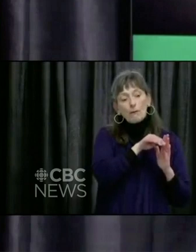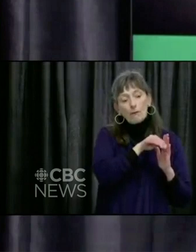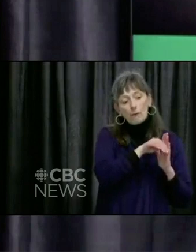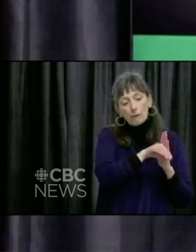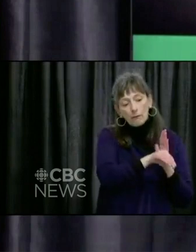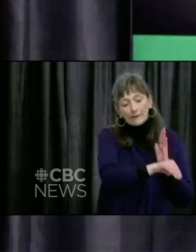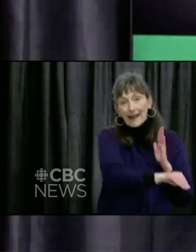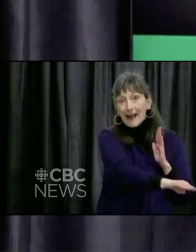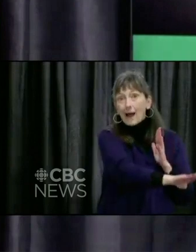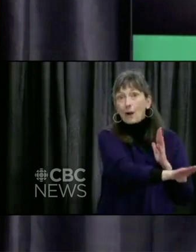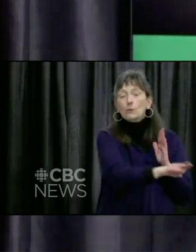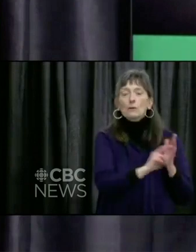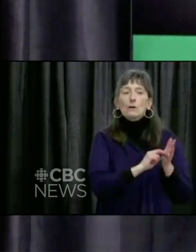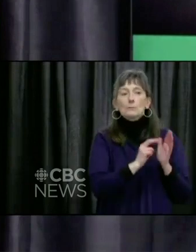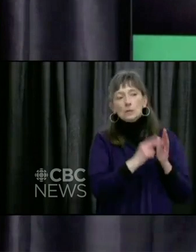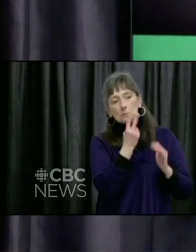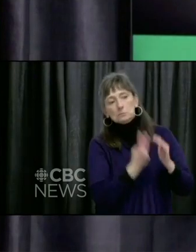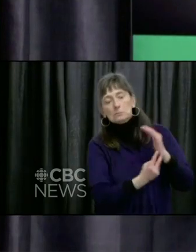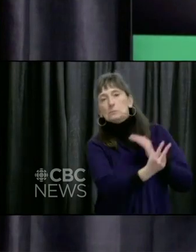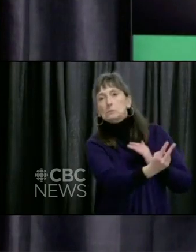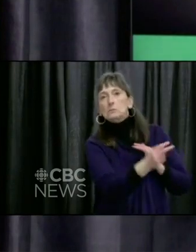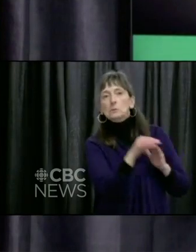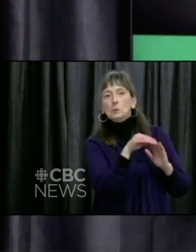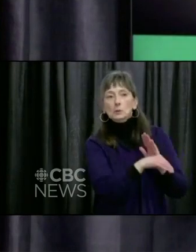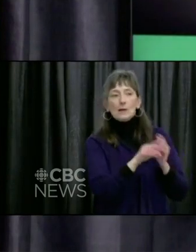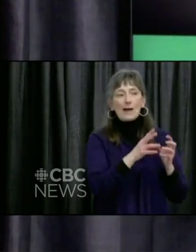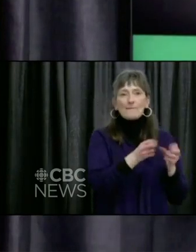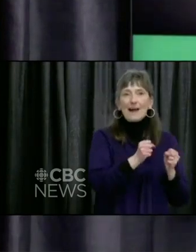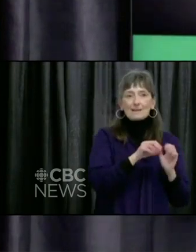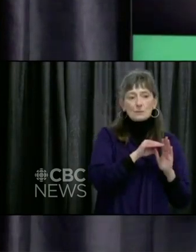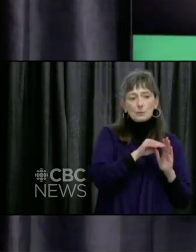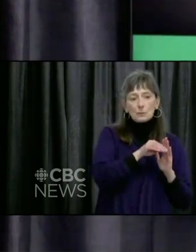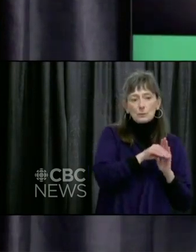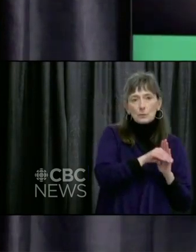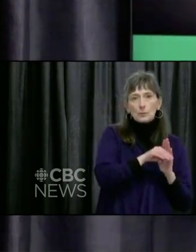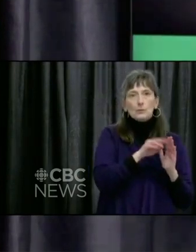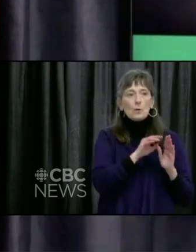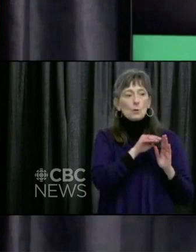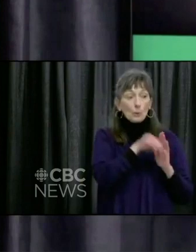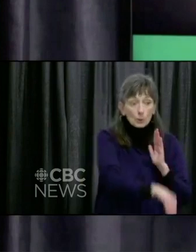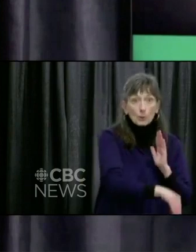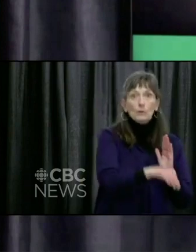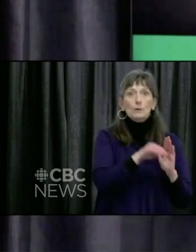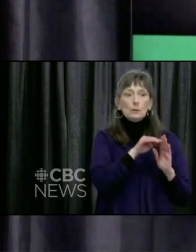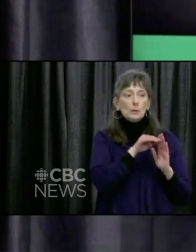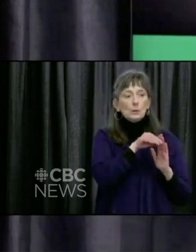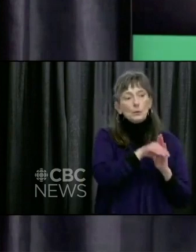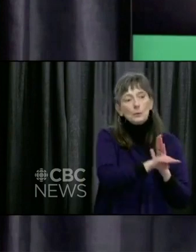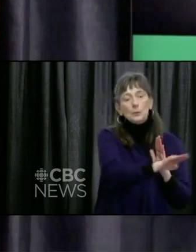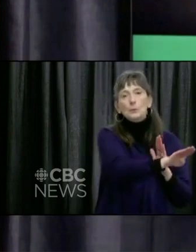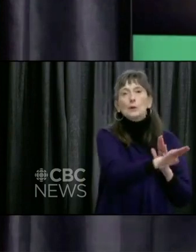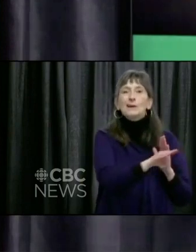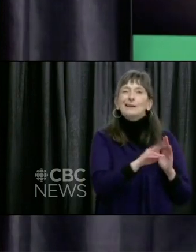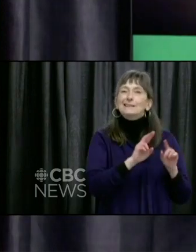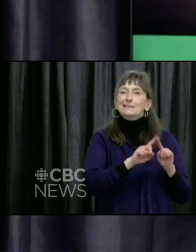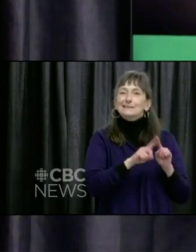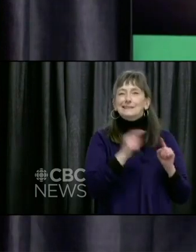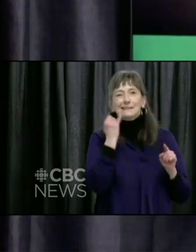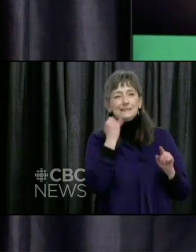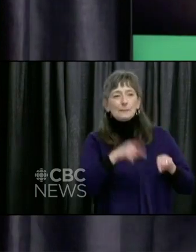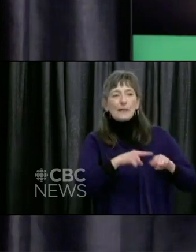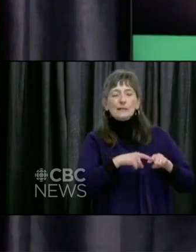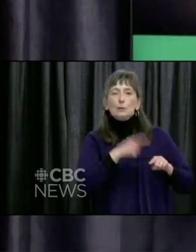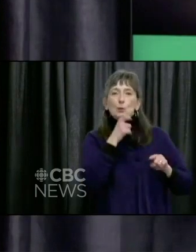gave scenarios of what would happen if it go down quicker, or if you did not follow public health measures as much and it would go